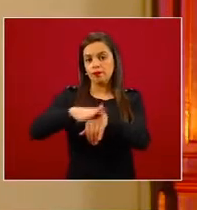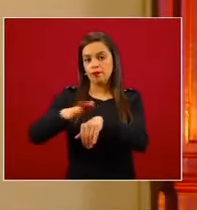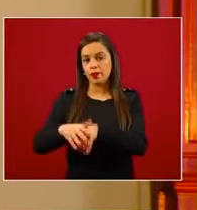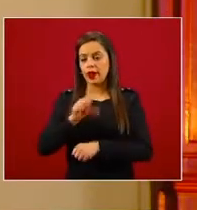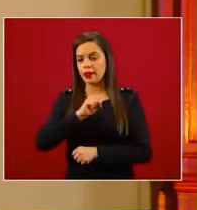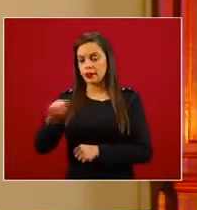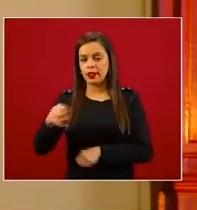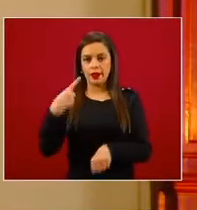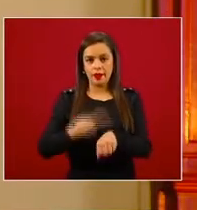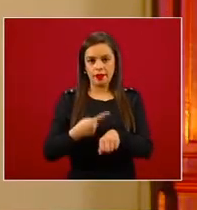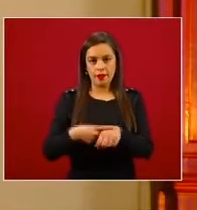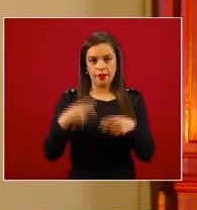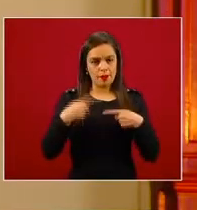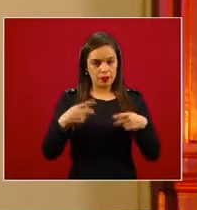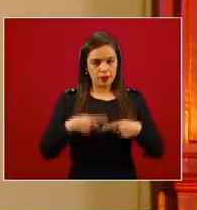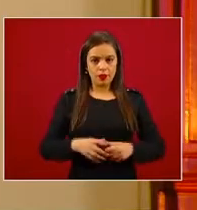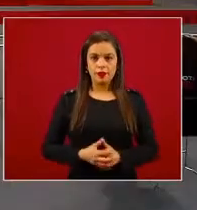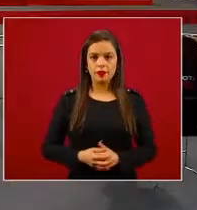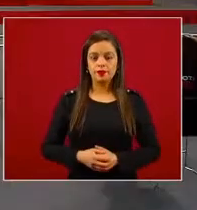we got the notification.